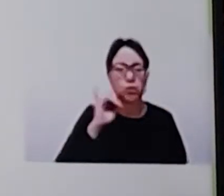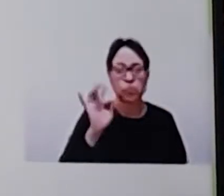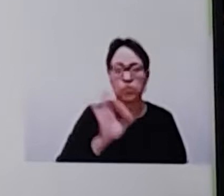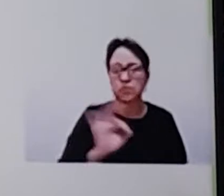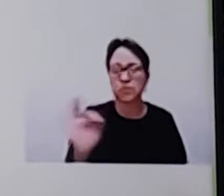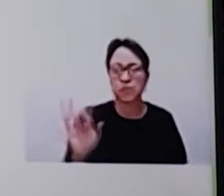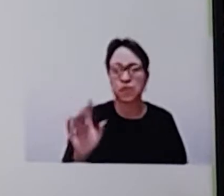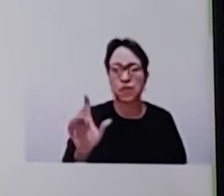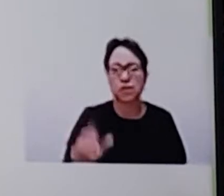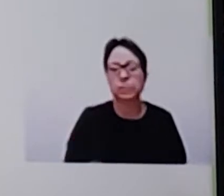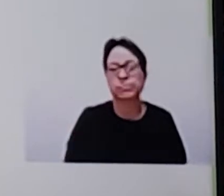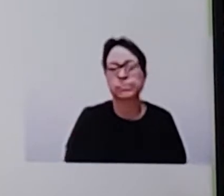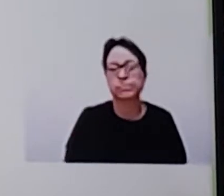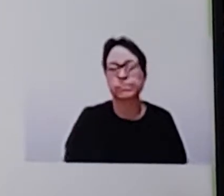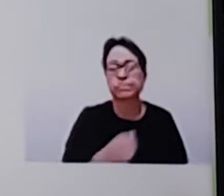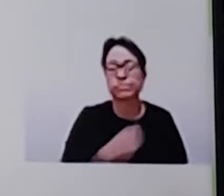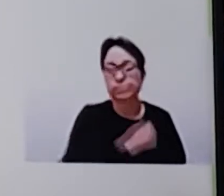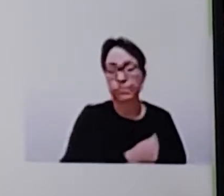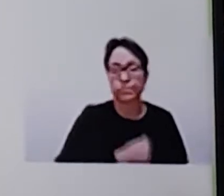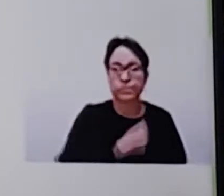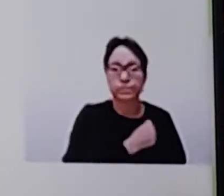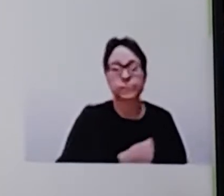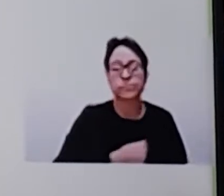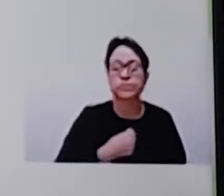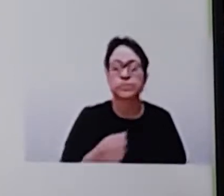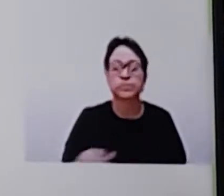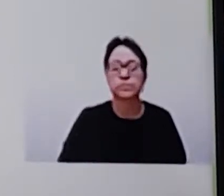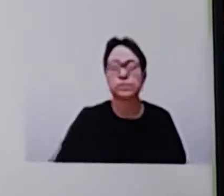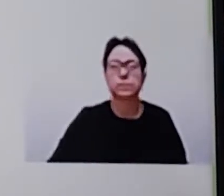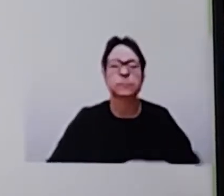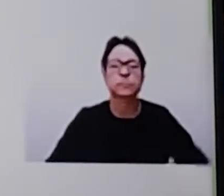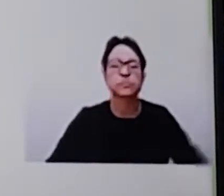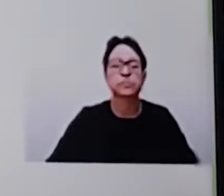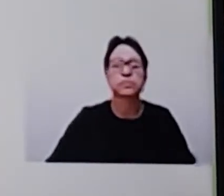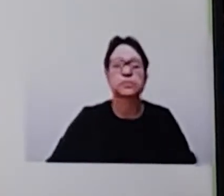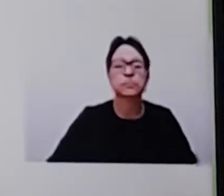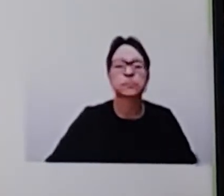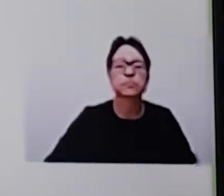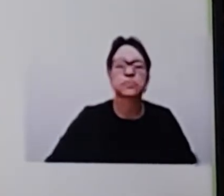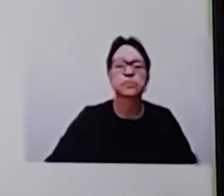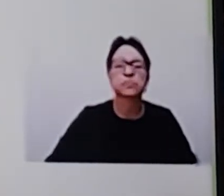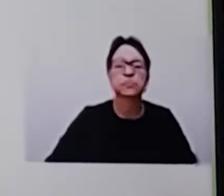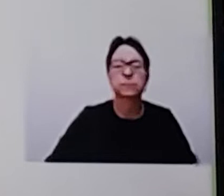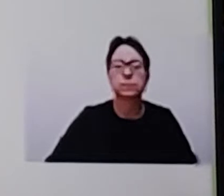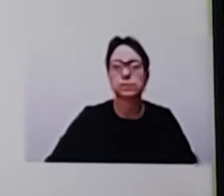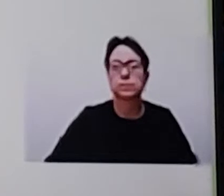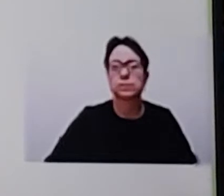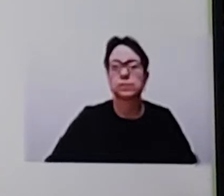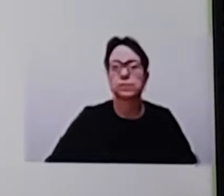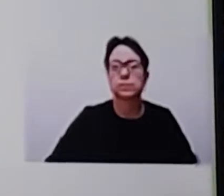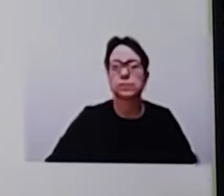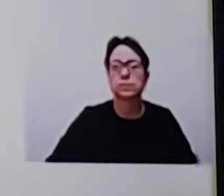people, they are calling his name, but he doesn't know who's calling him.